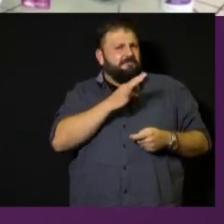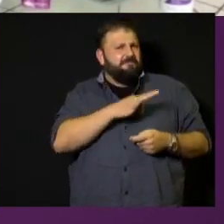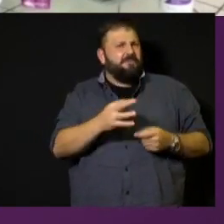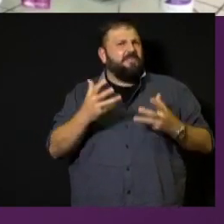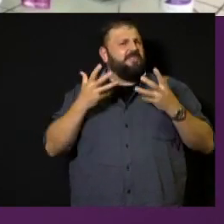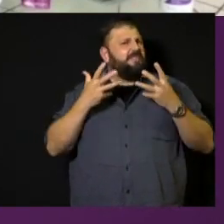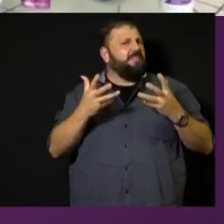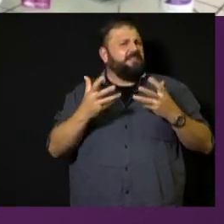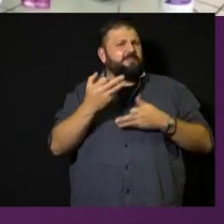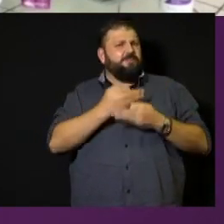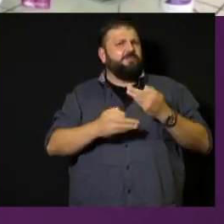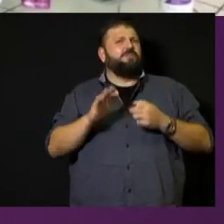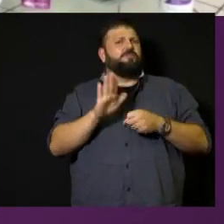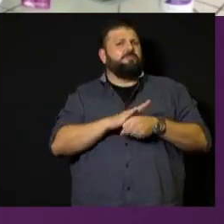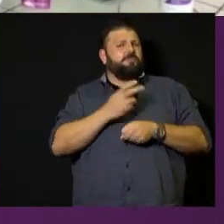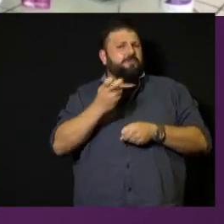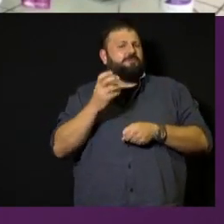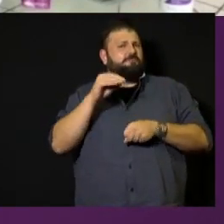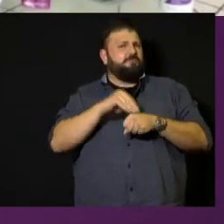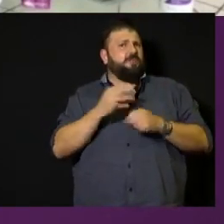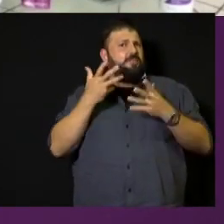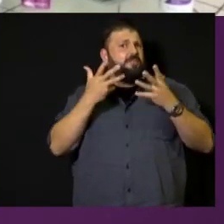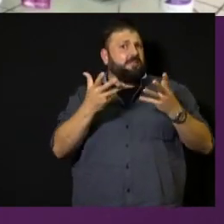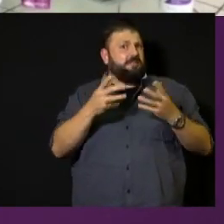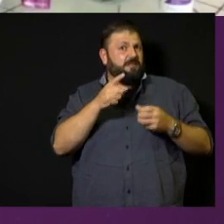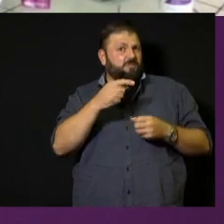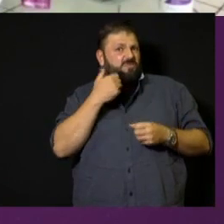lot of force. So